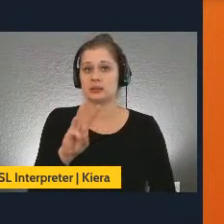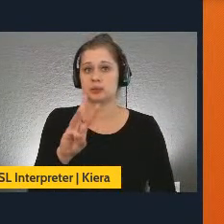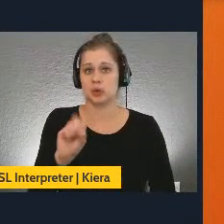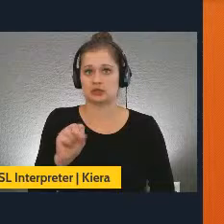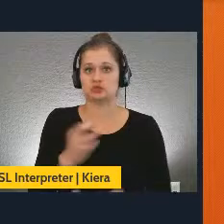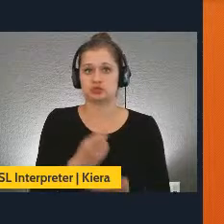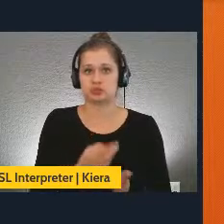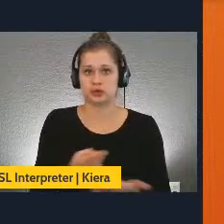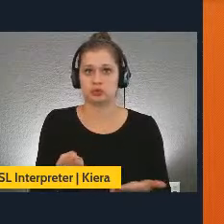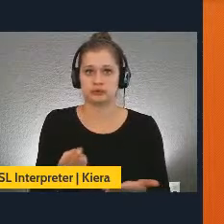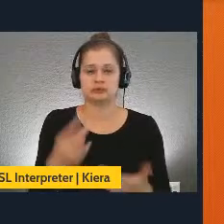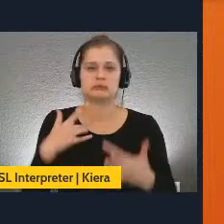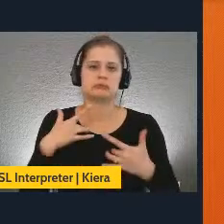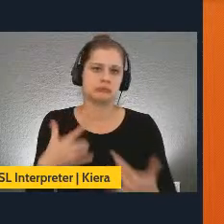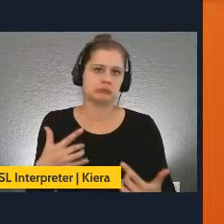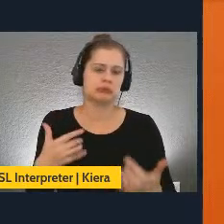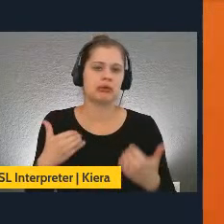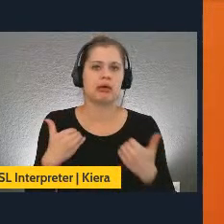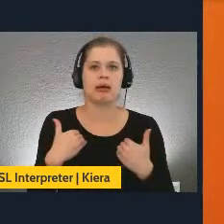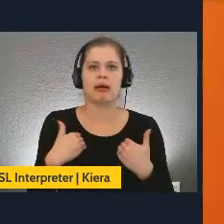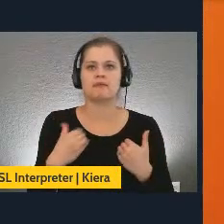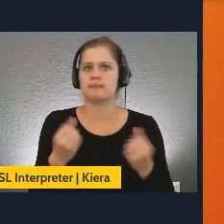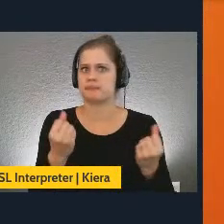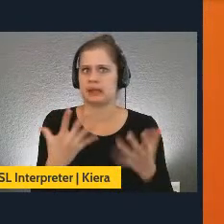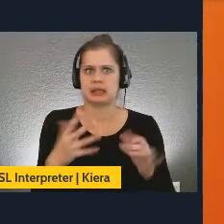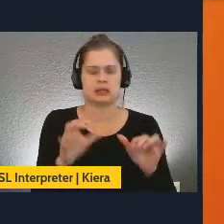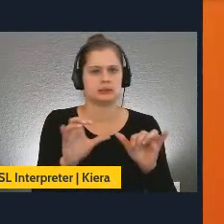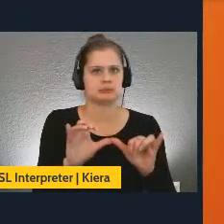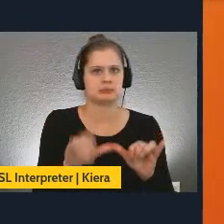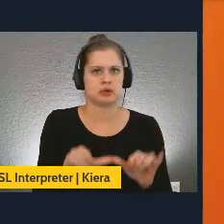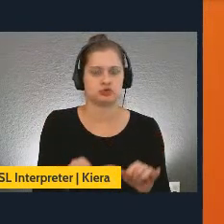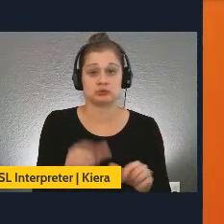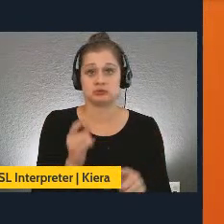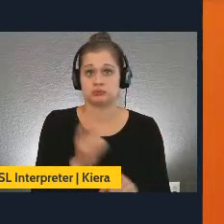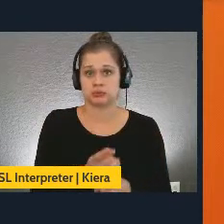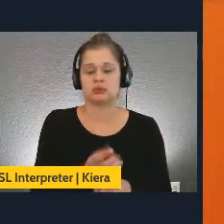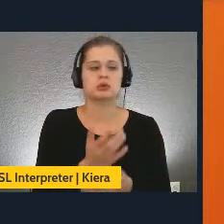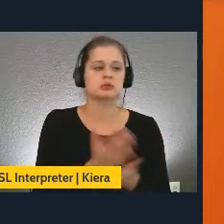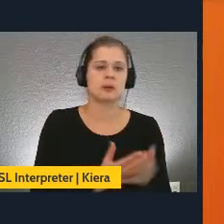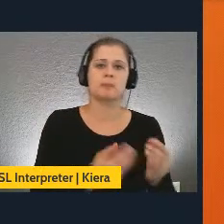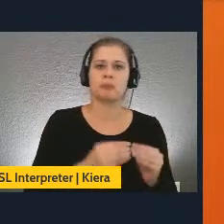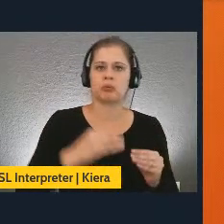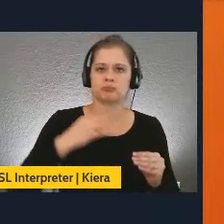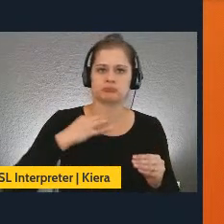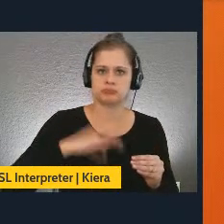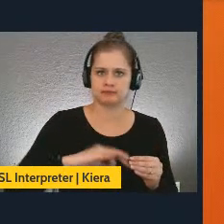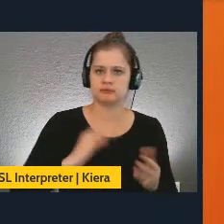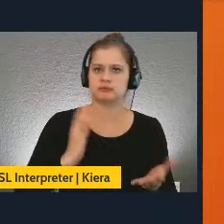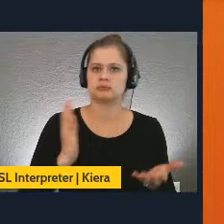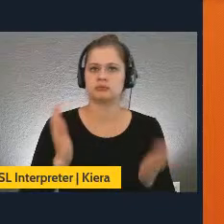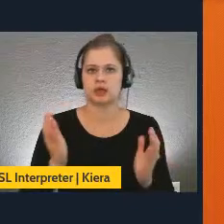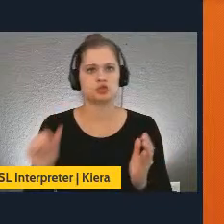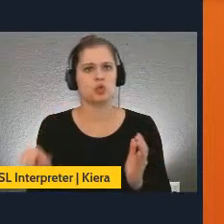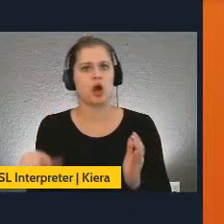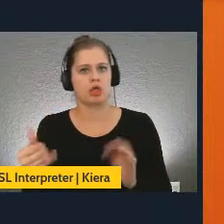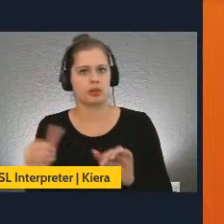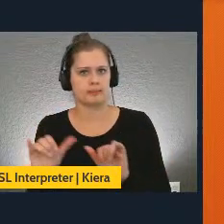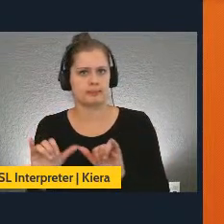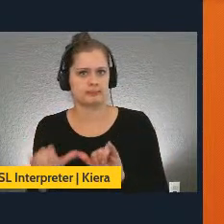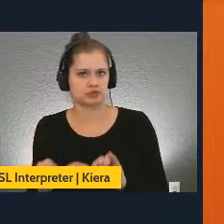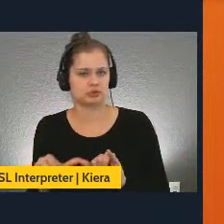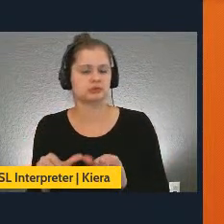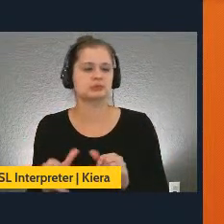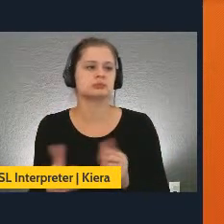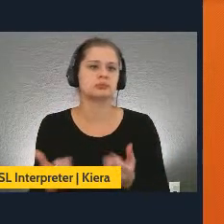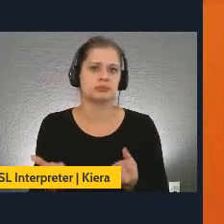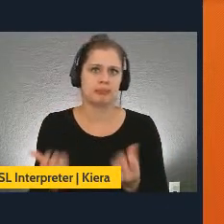have like tens of metrics, right? And some of the metrics are more useful than others because most probably many teams